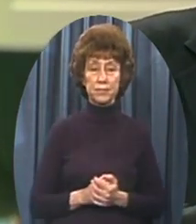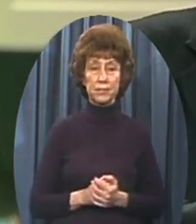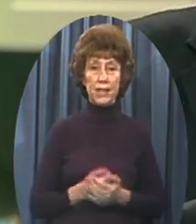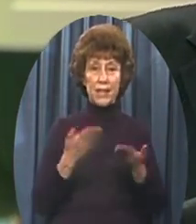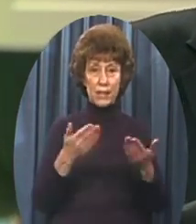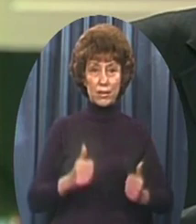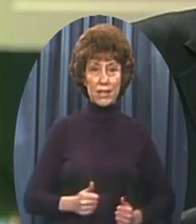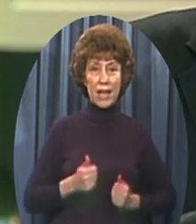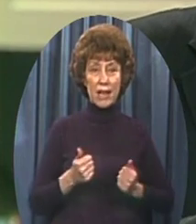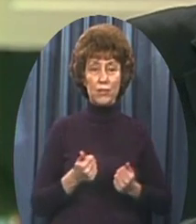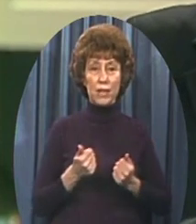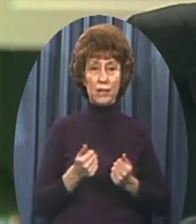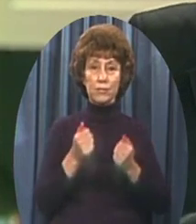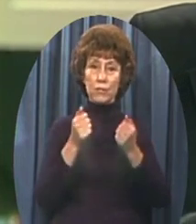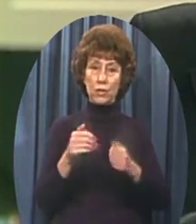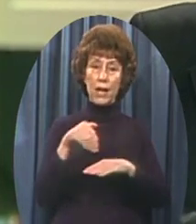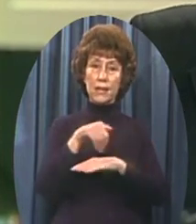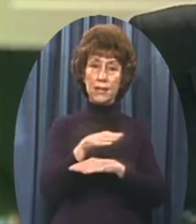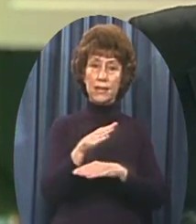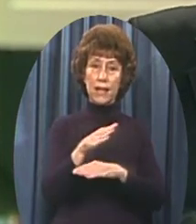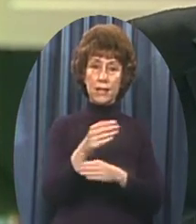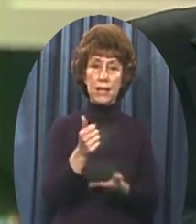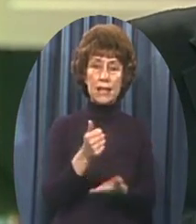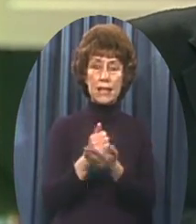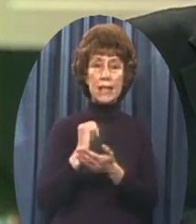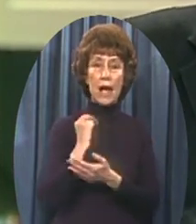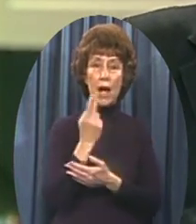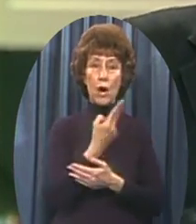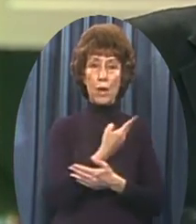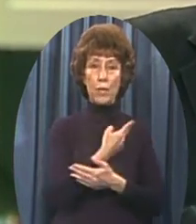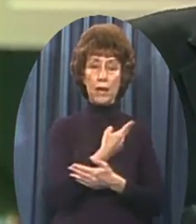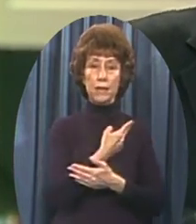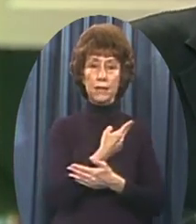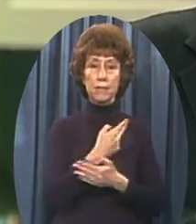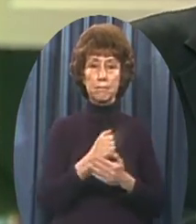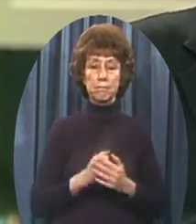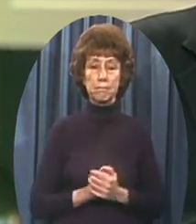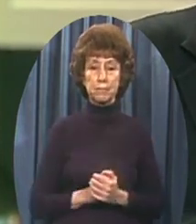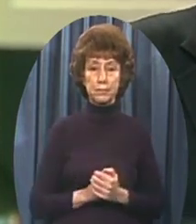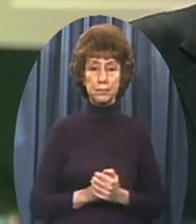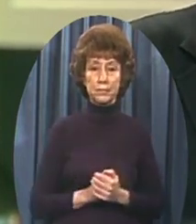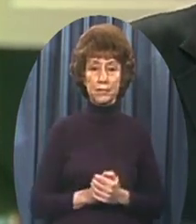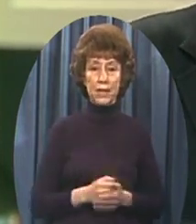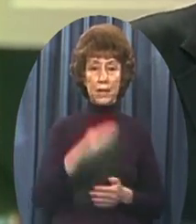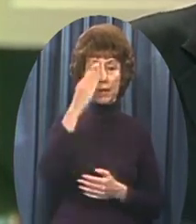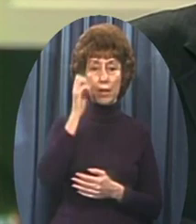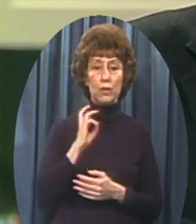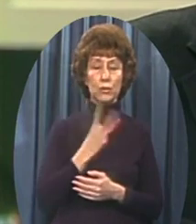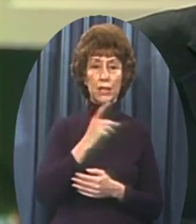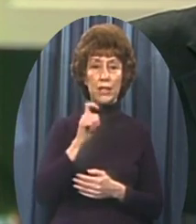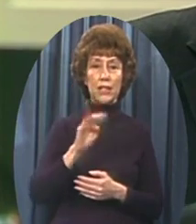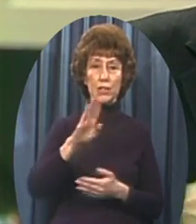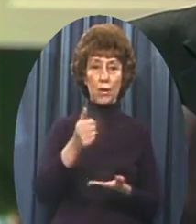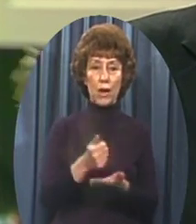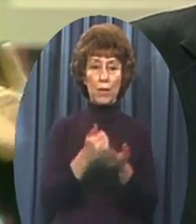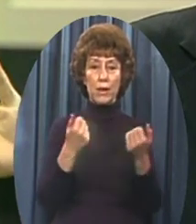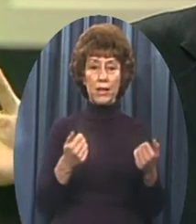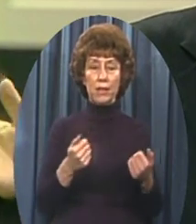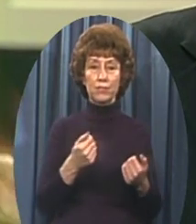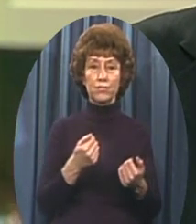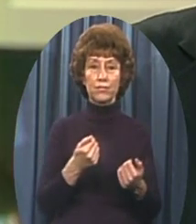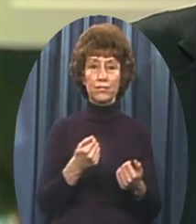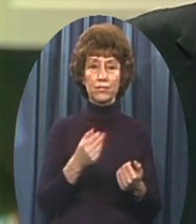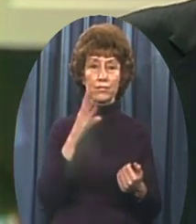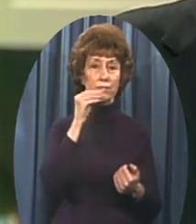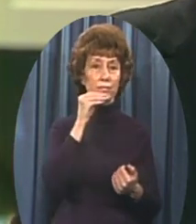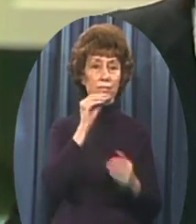Lynchburg, Virginia, and your checks are made payable to Old Time Gospel Hour. Just help us, because we need your help right now. I'm not going to say any more than